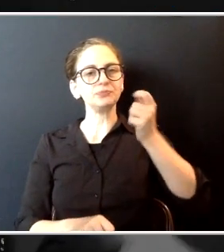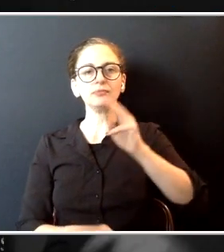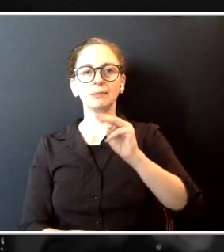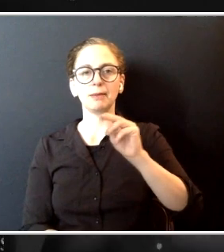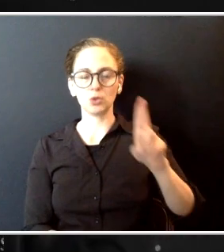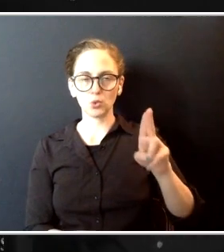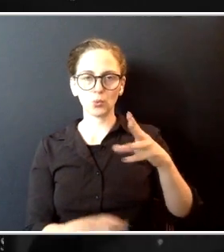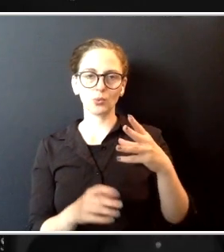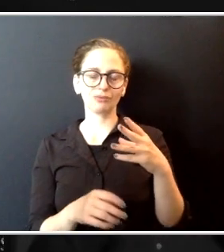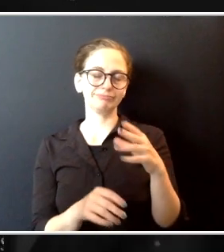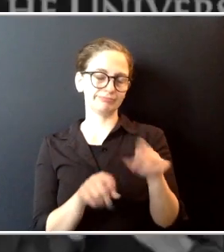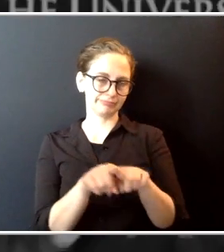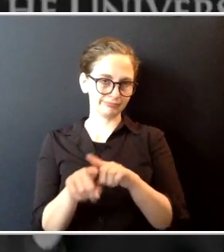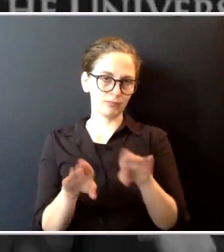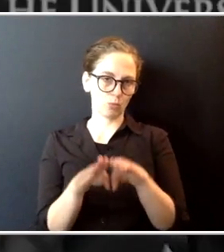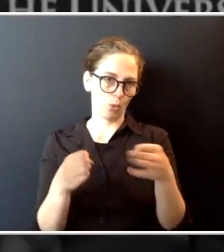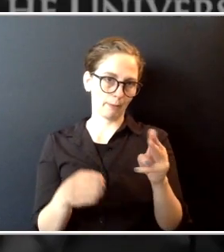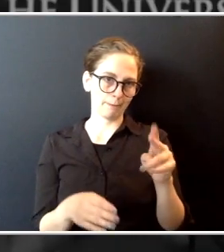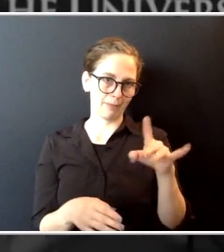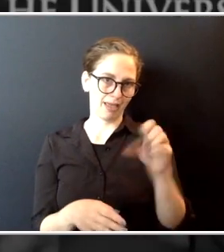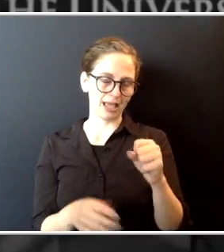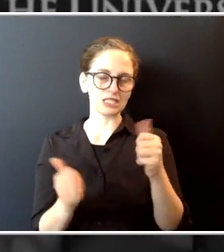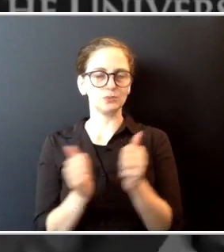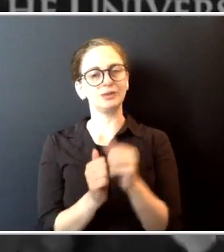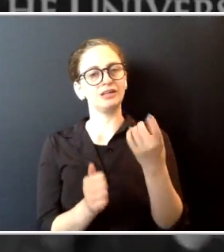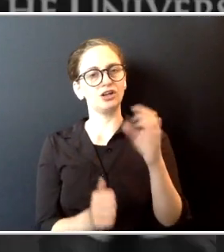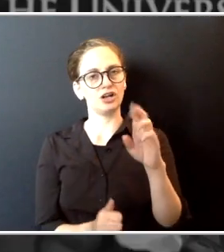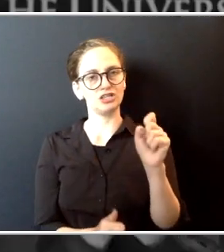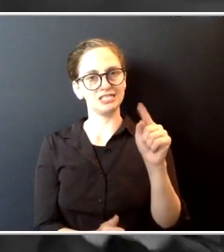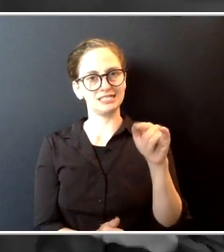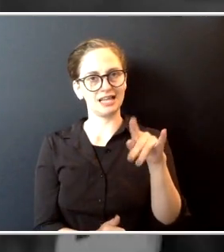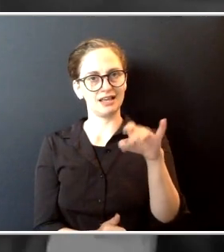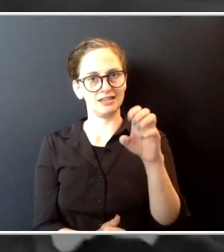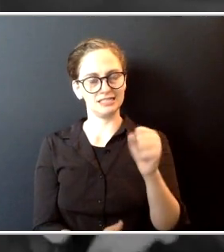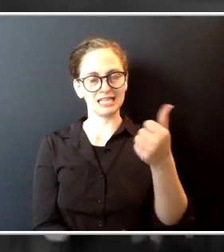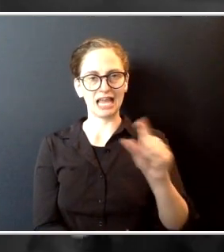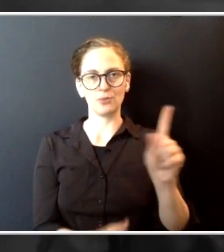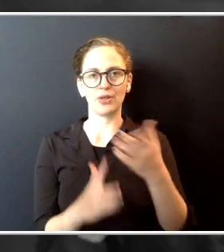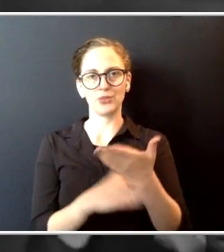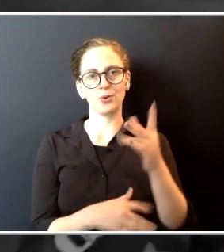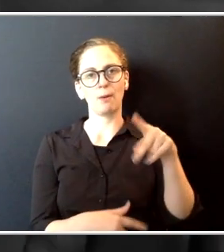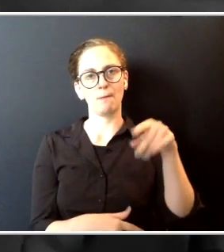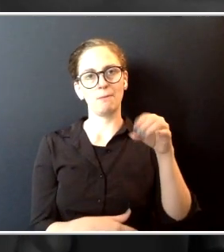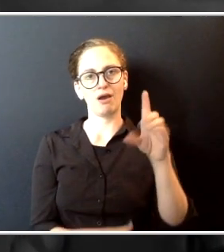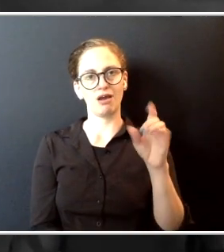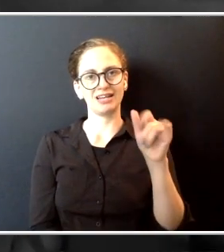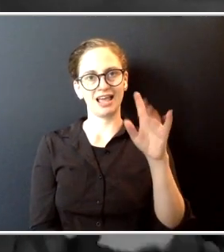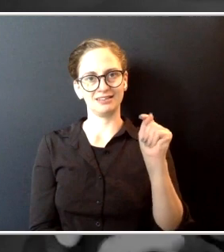Mics with Dr. Stites podcast. Now everywhere podcasts are available.